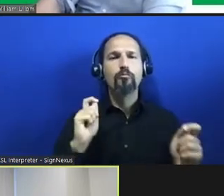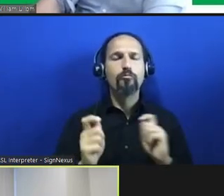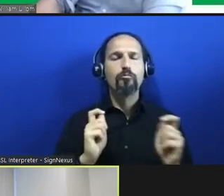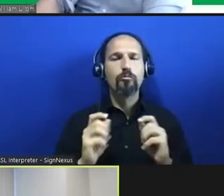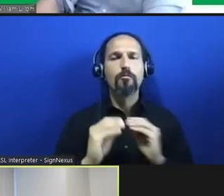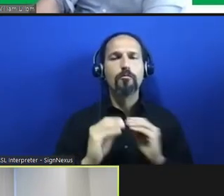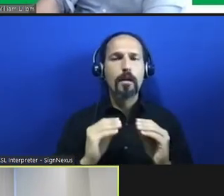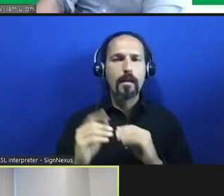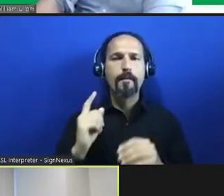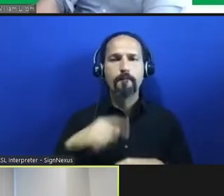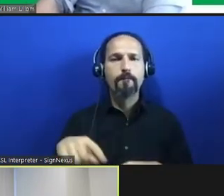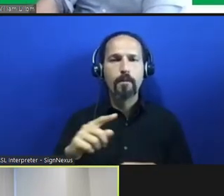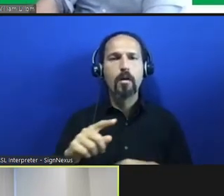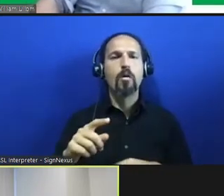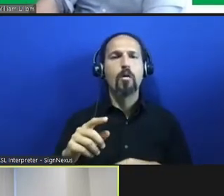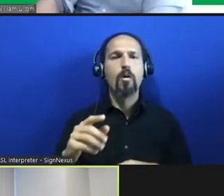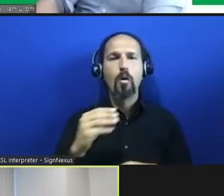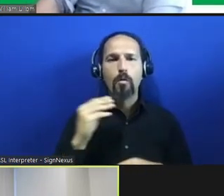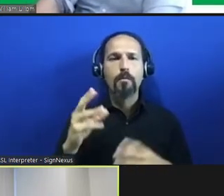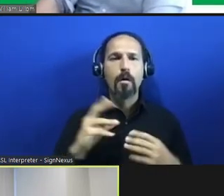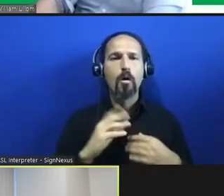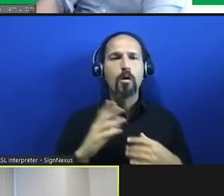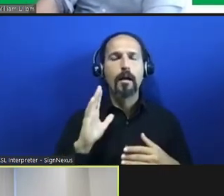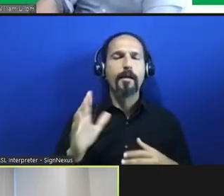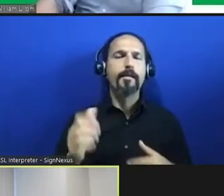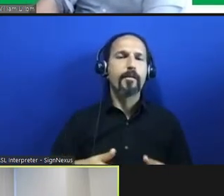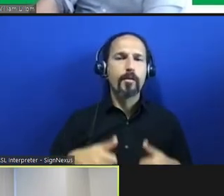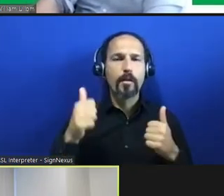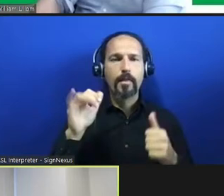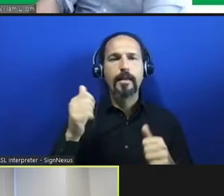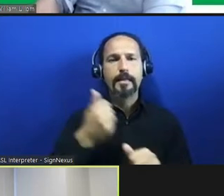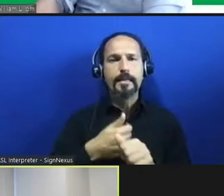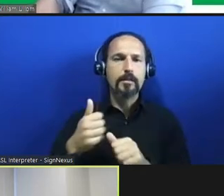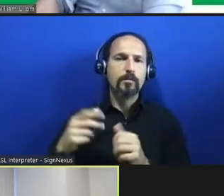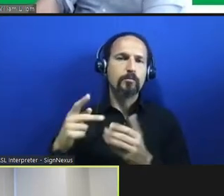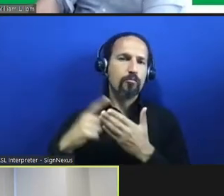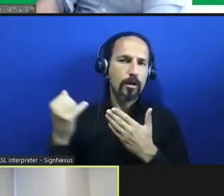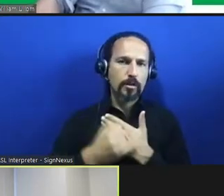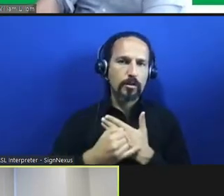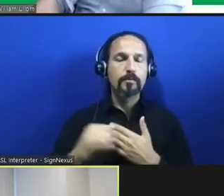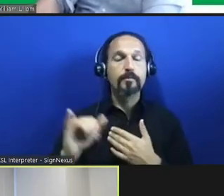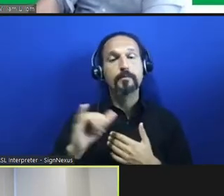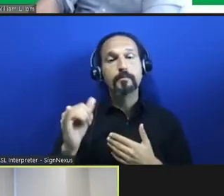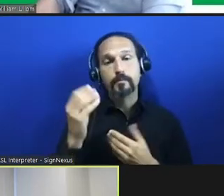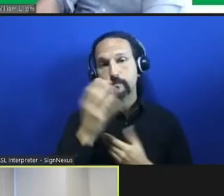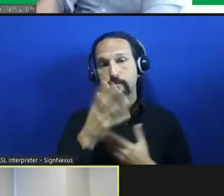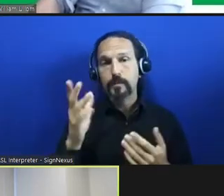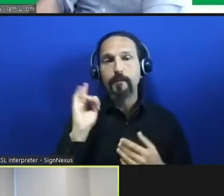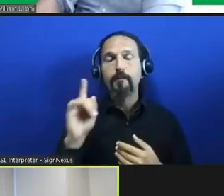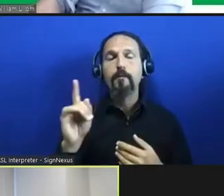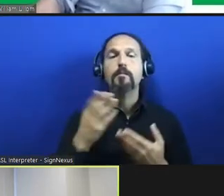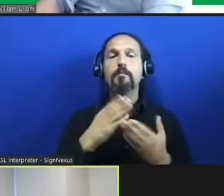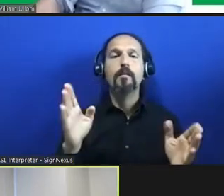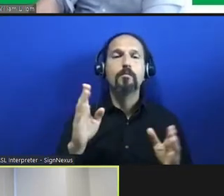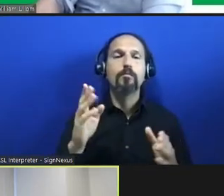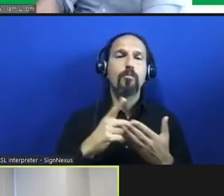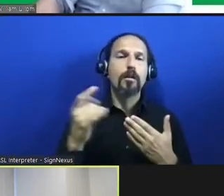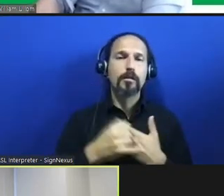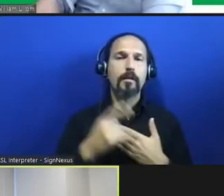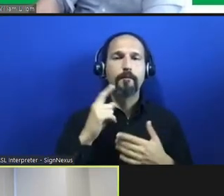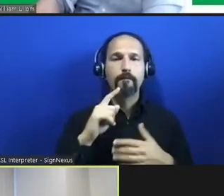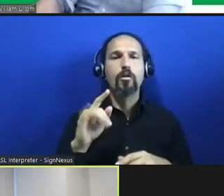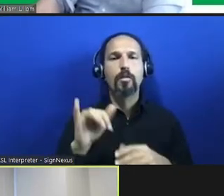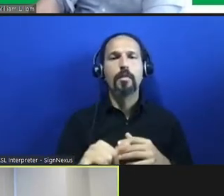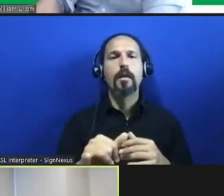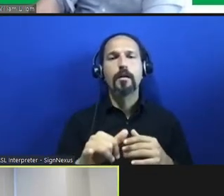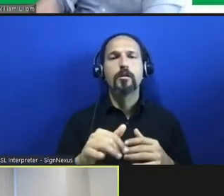homeowners adding exorbitant cost to each of these projects in fact on public projects the cost of congestion